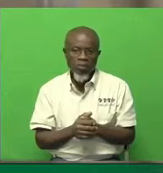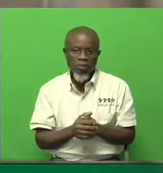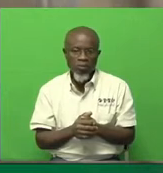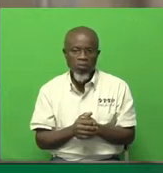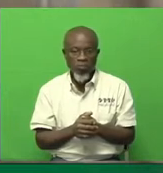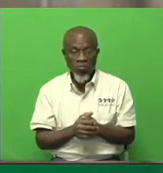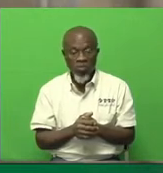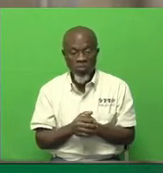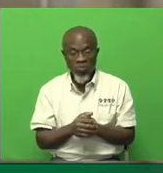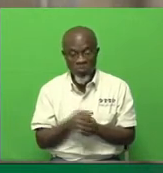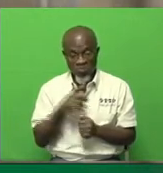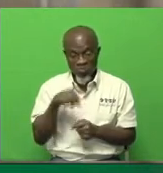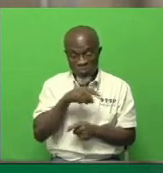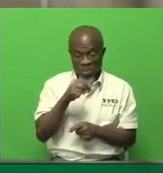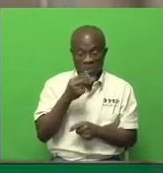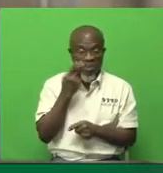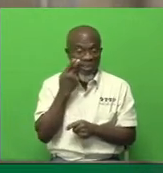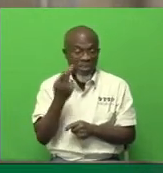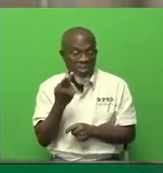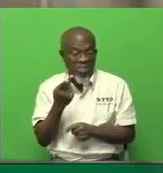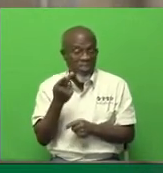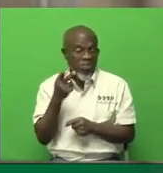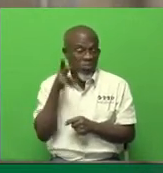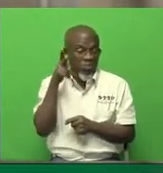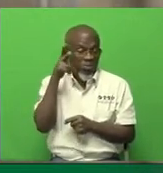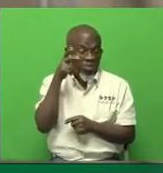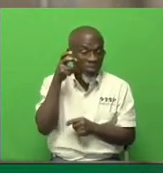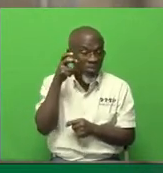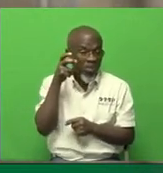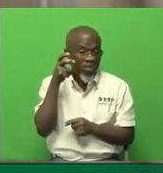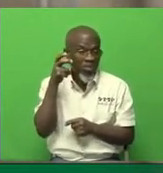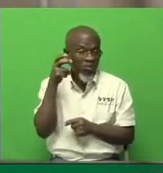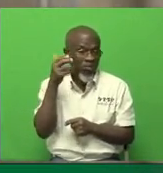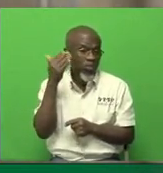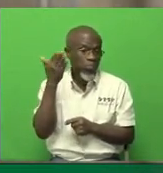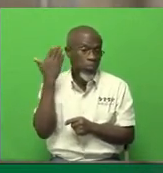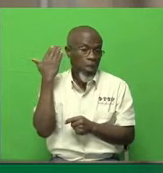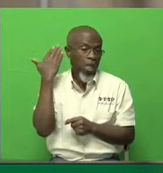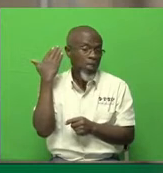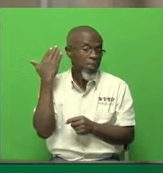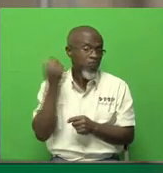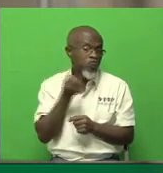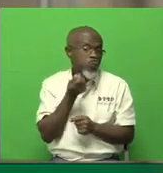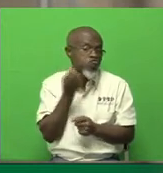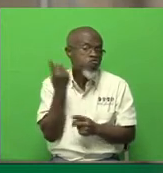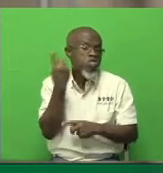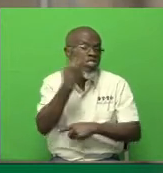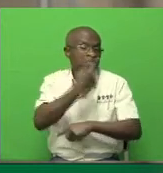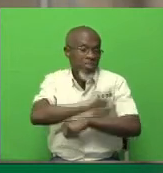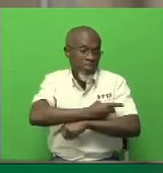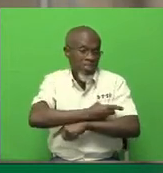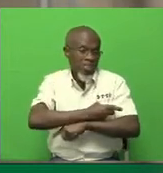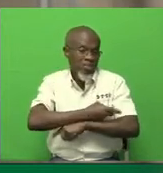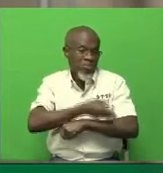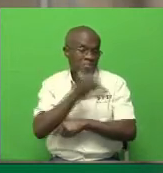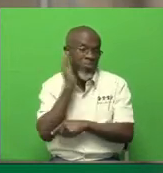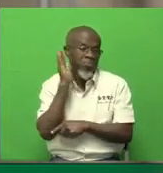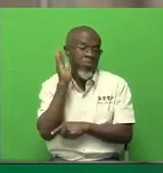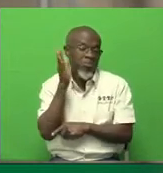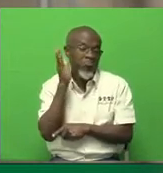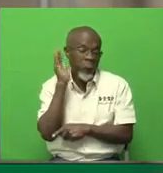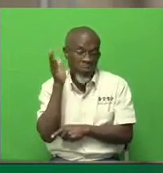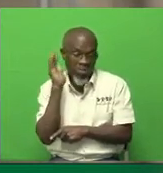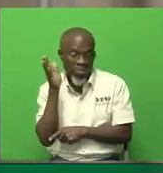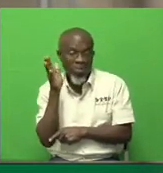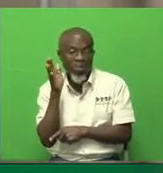we have seen and we have heard over the last day or two the other utterances of what have